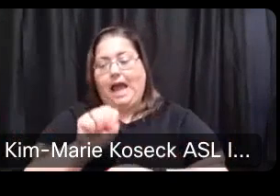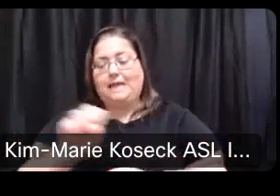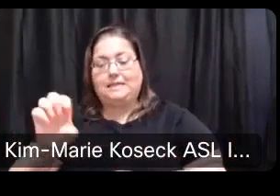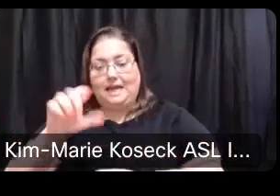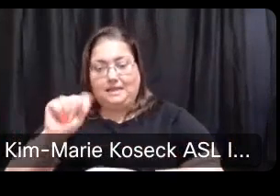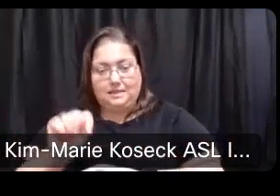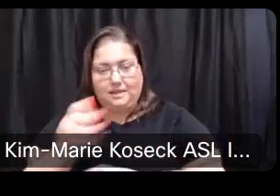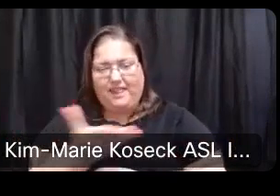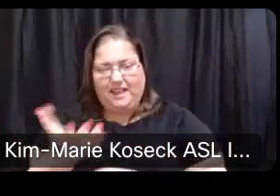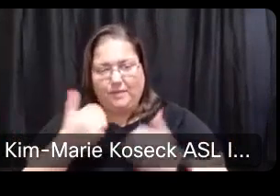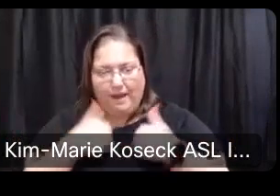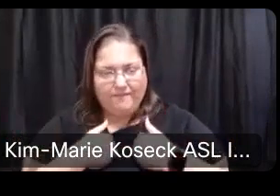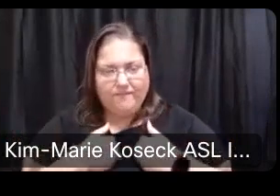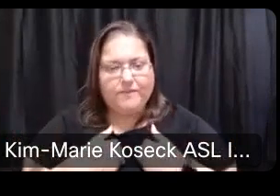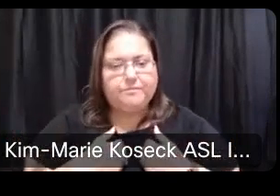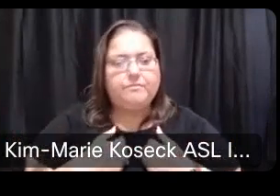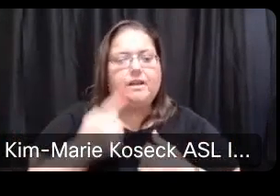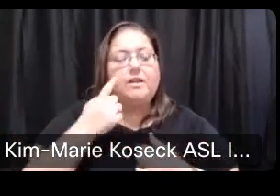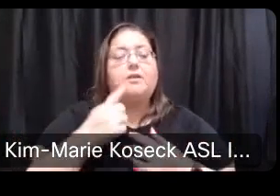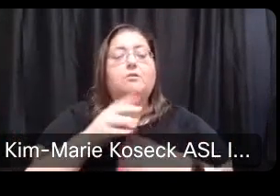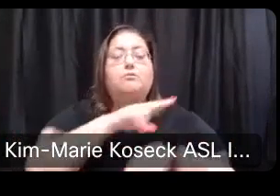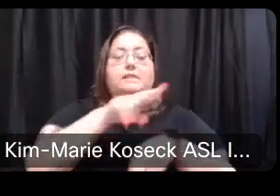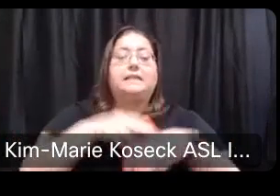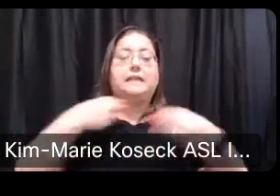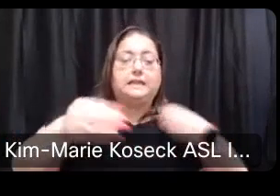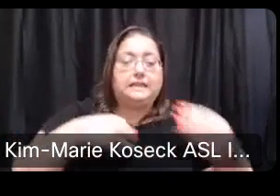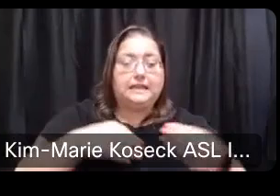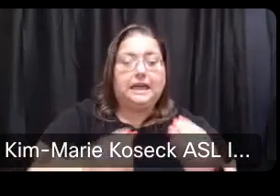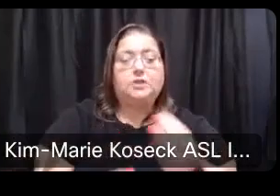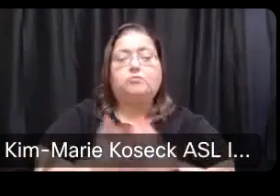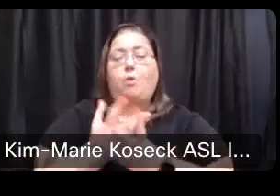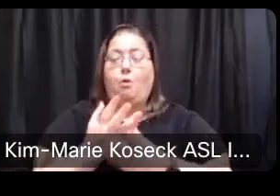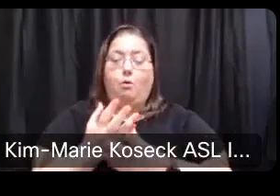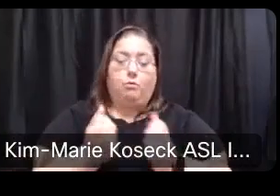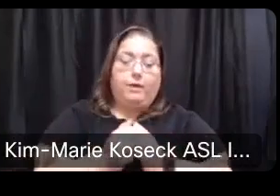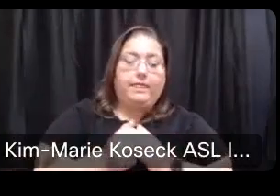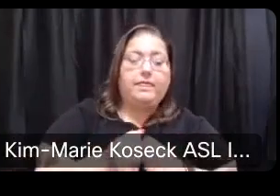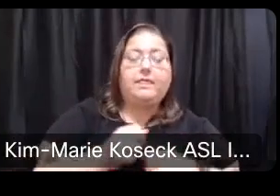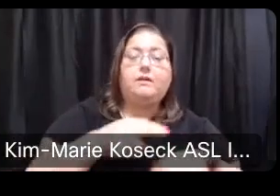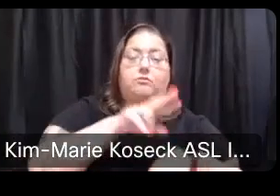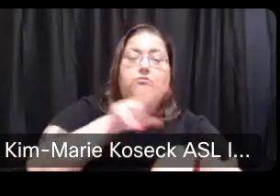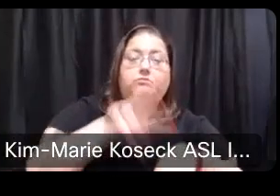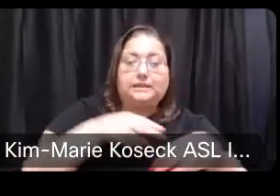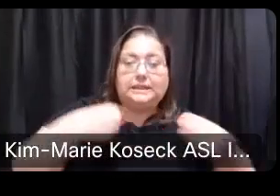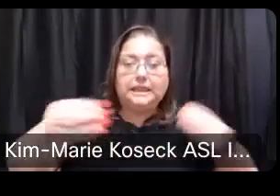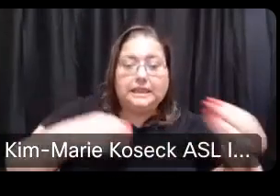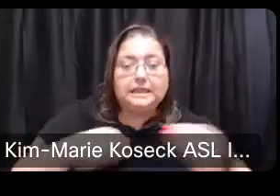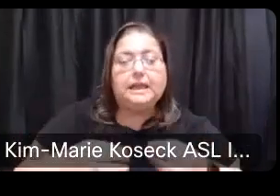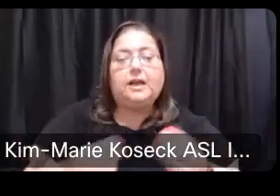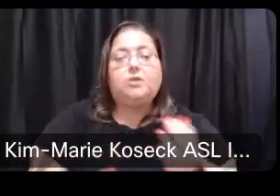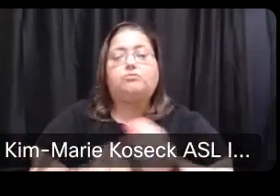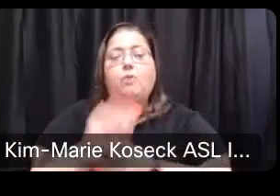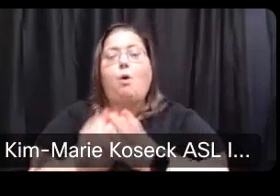for resiliency, projects and actions to increase resiliency, protecting vulnerable populations and